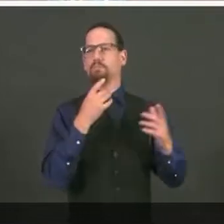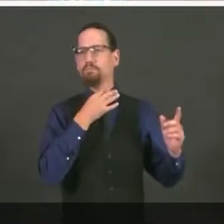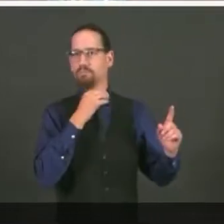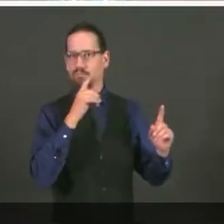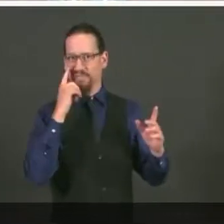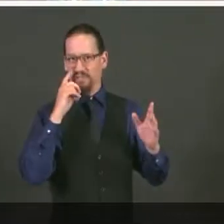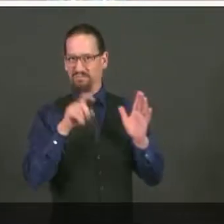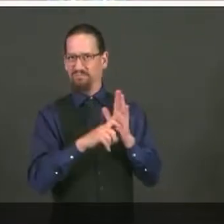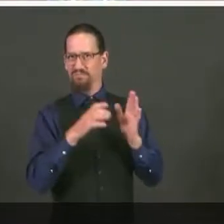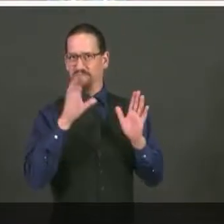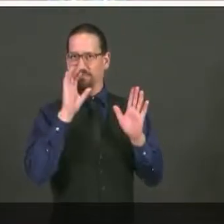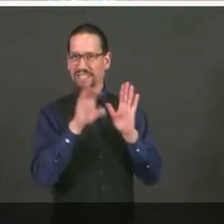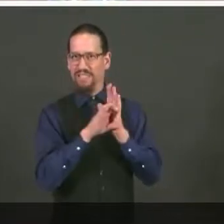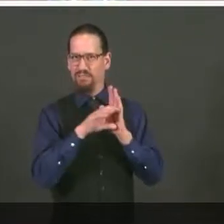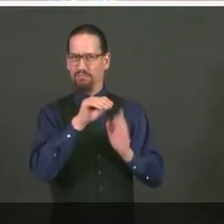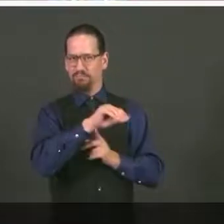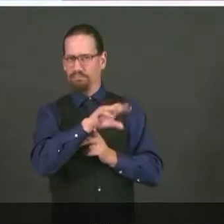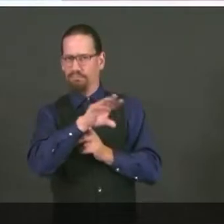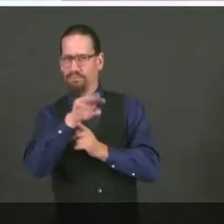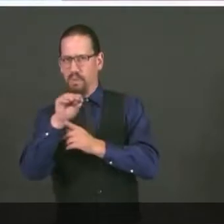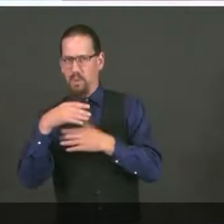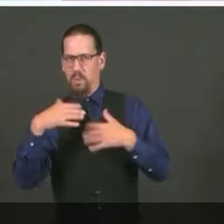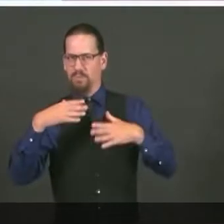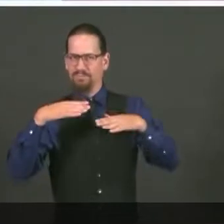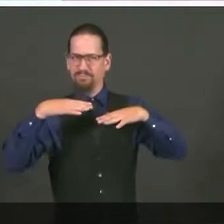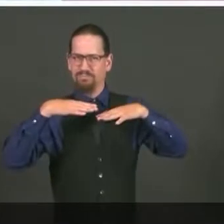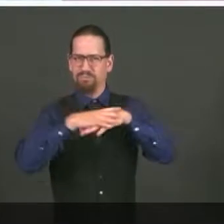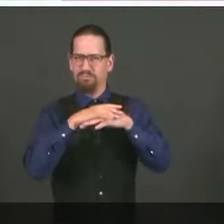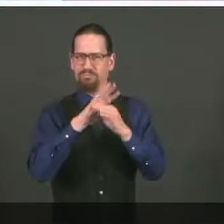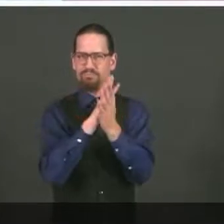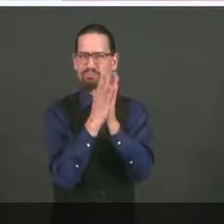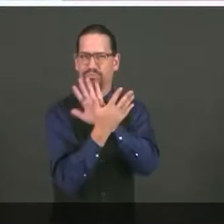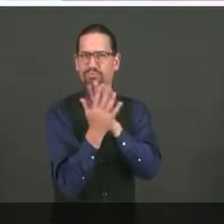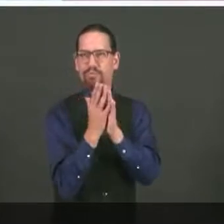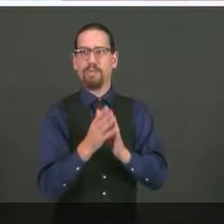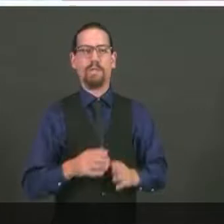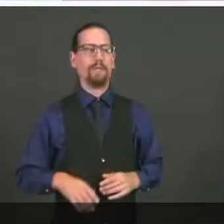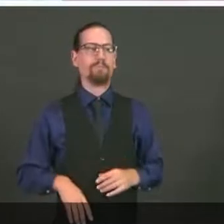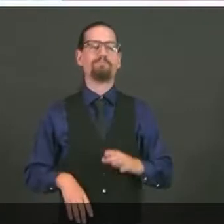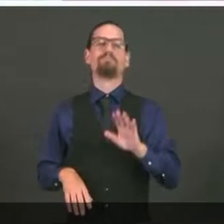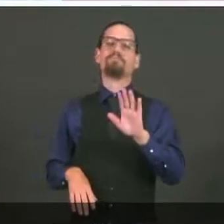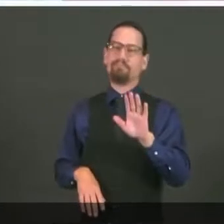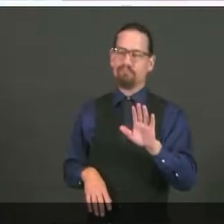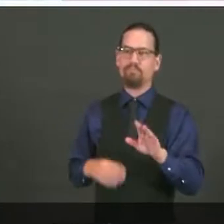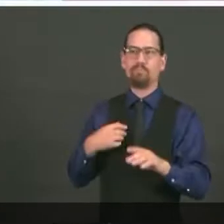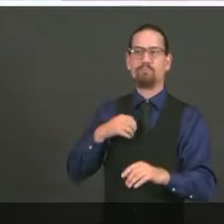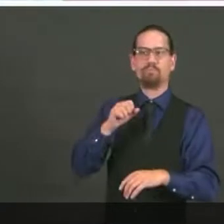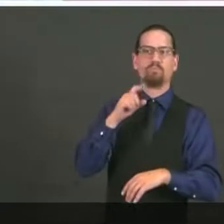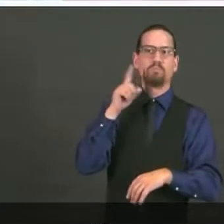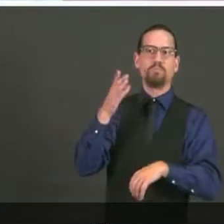any more steps you're going to... Block Island is not doing well. Let me just say this. We need to do better in Block Island.